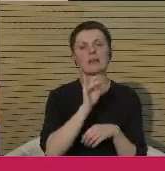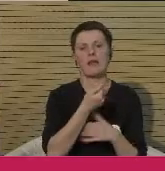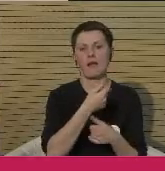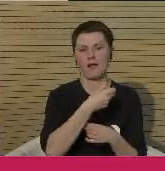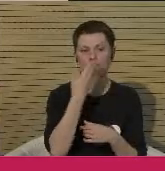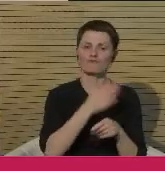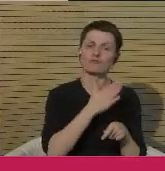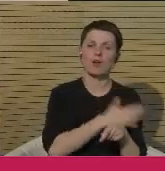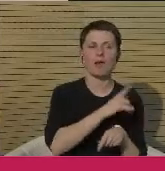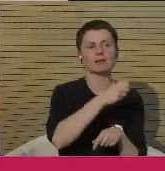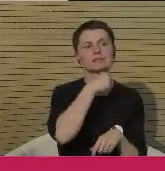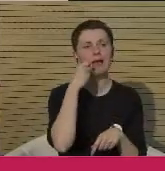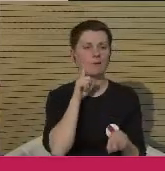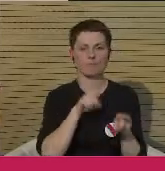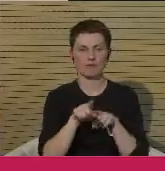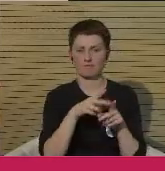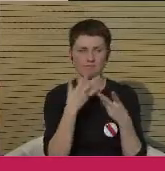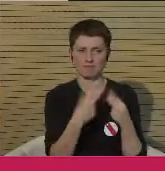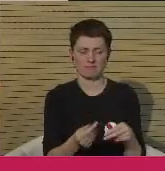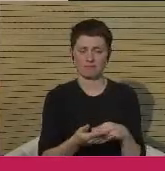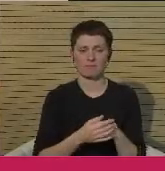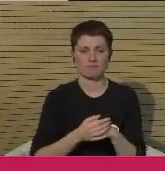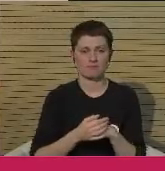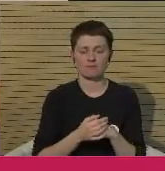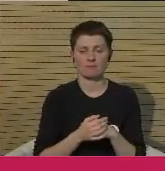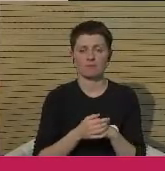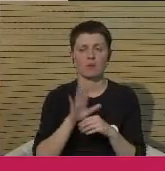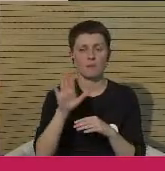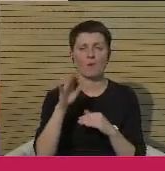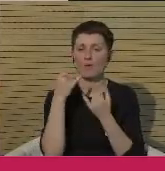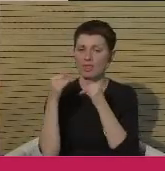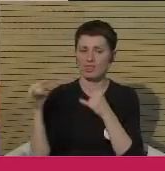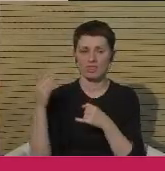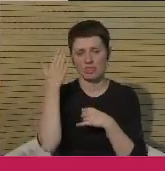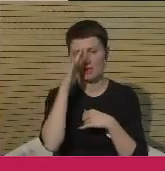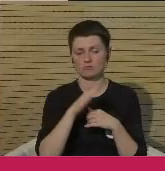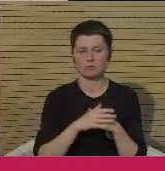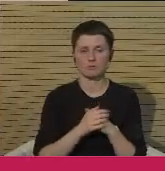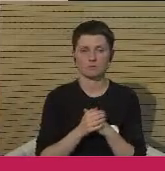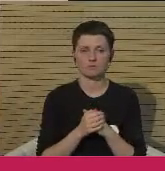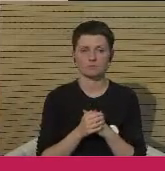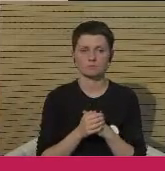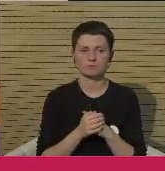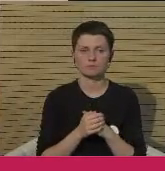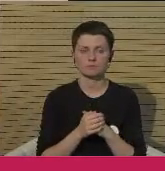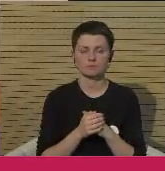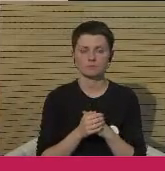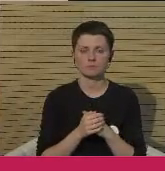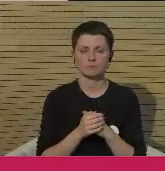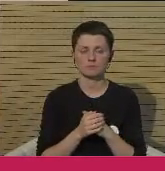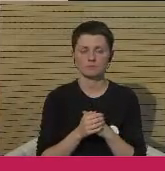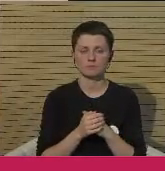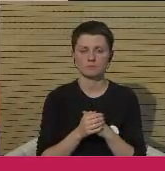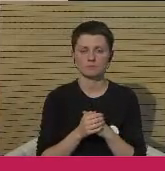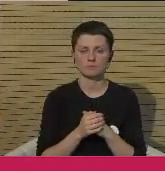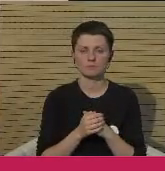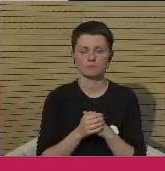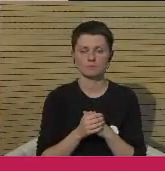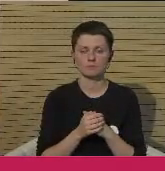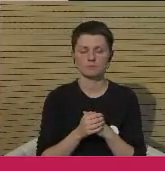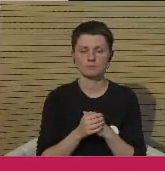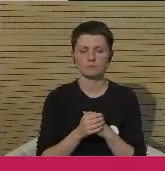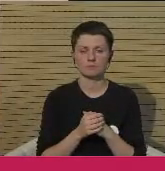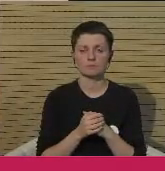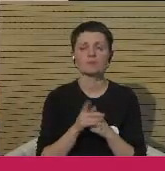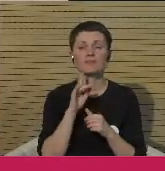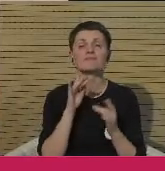don't see Russia, they don't see this more adult brother in Russia, a kind of older